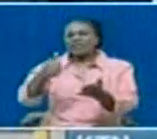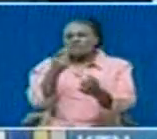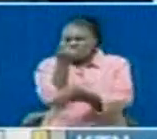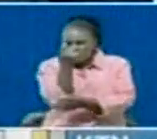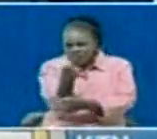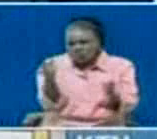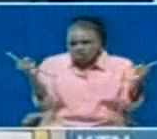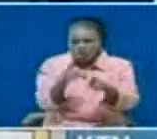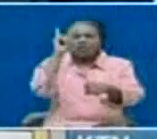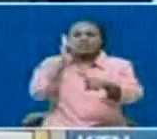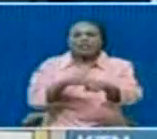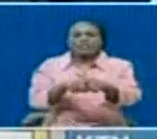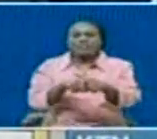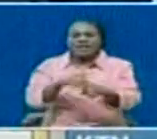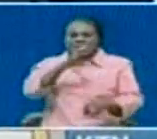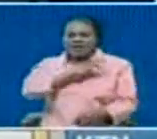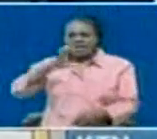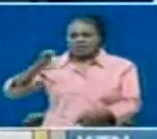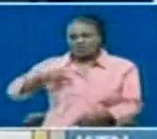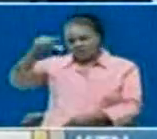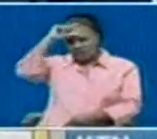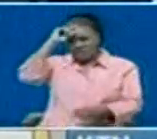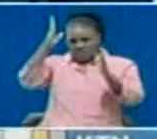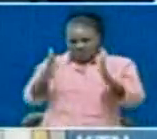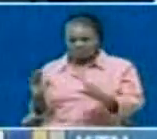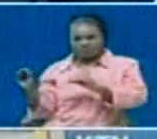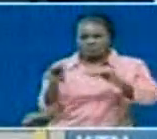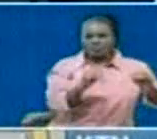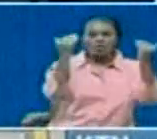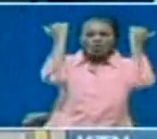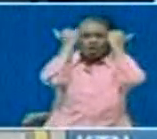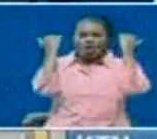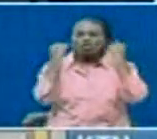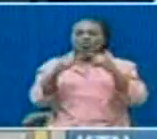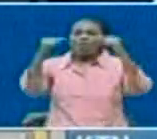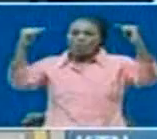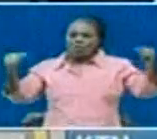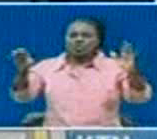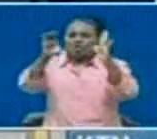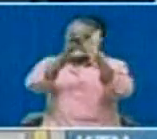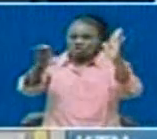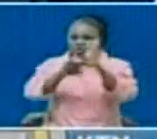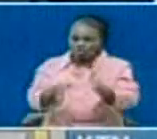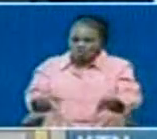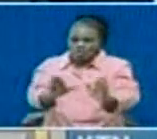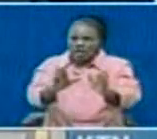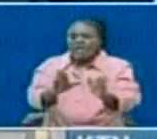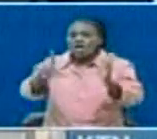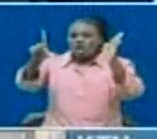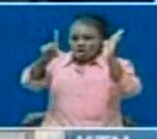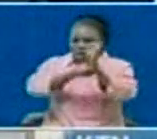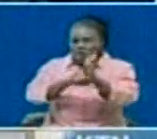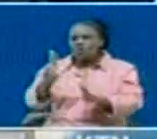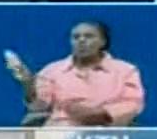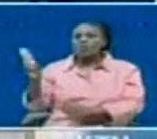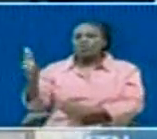a few short minutes. Now, the Council of Governors has moved to court to contest the constitutionality of a new law sent to by President Uhuru